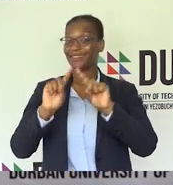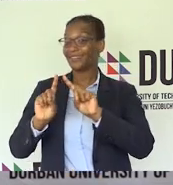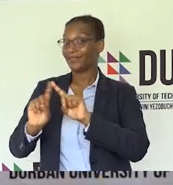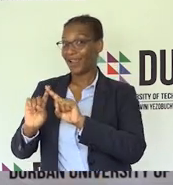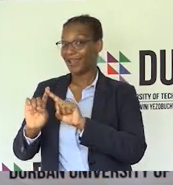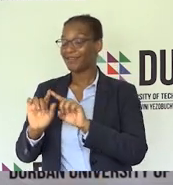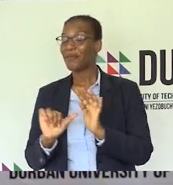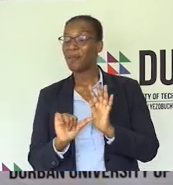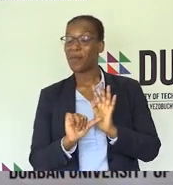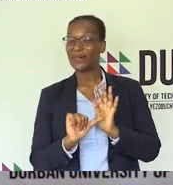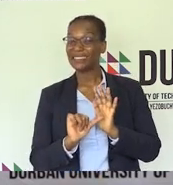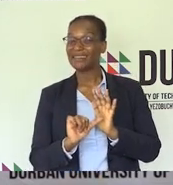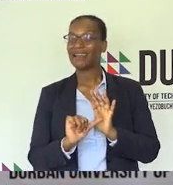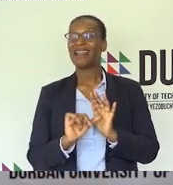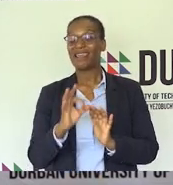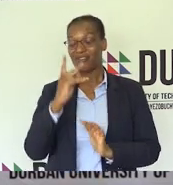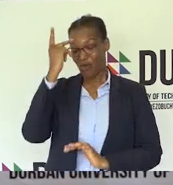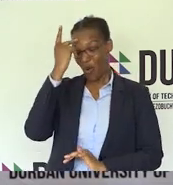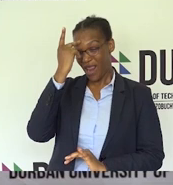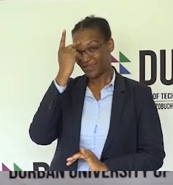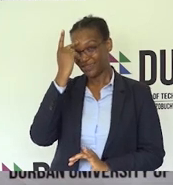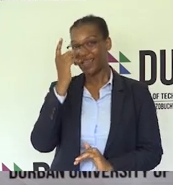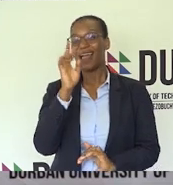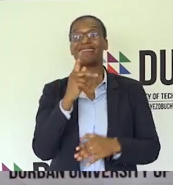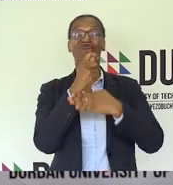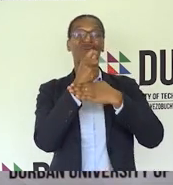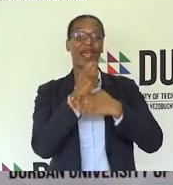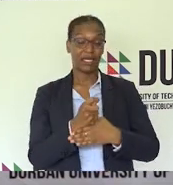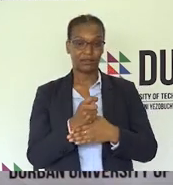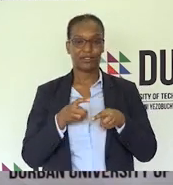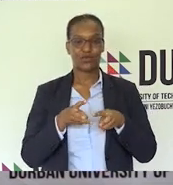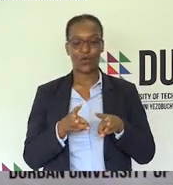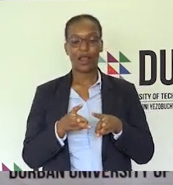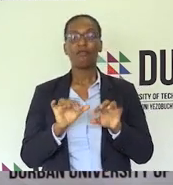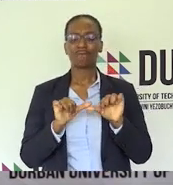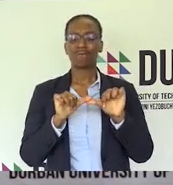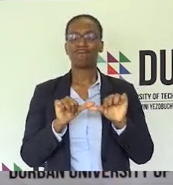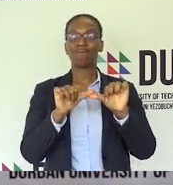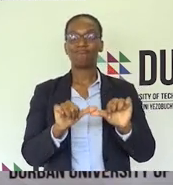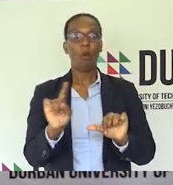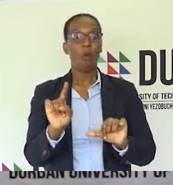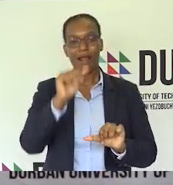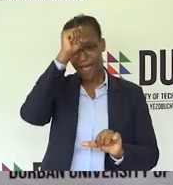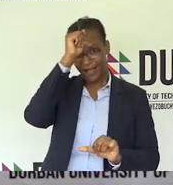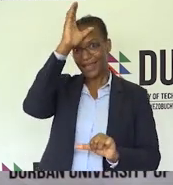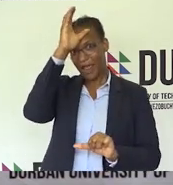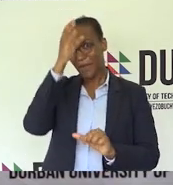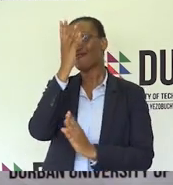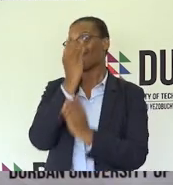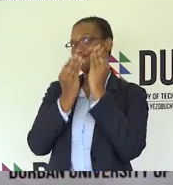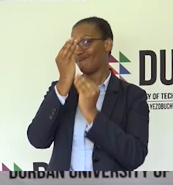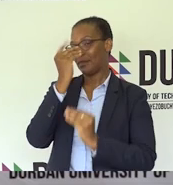Universities are critical custodians of knowledge and traditions through continuous academic